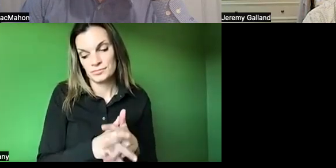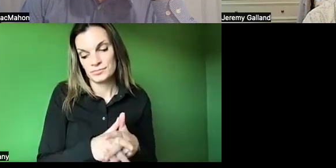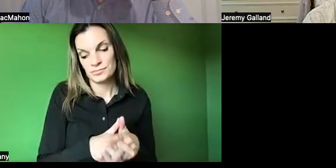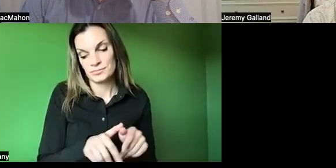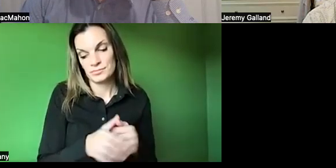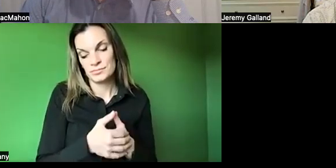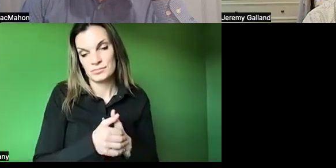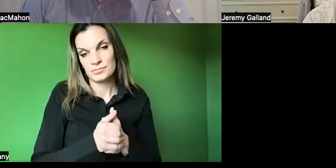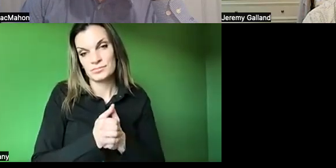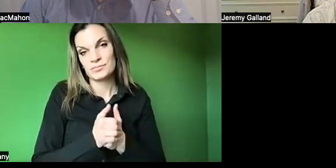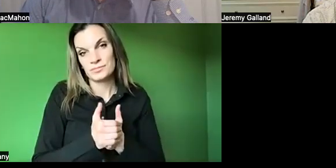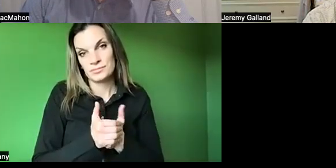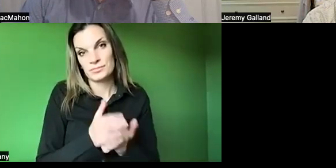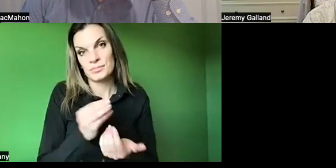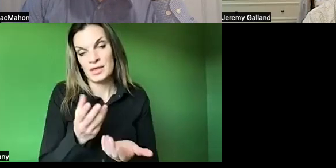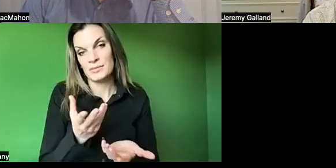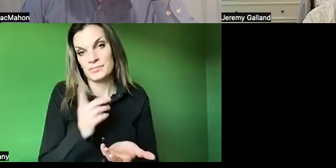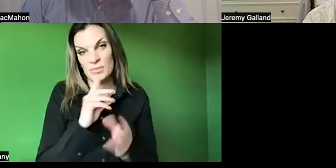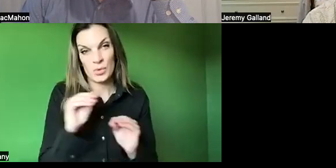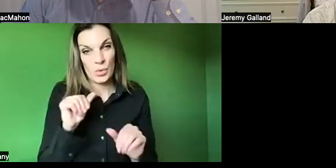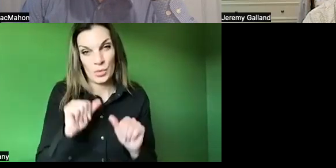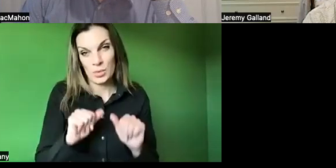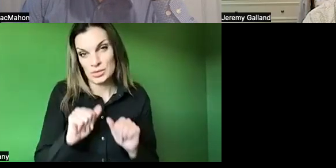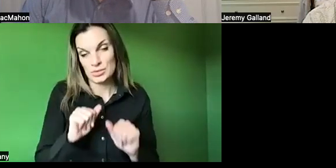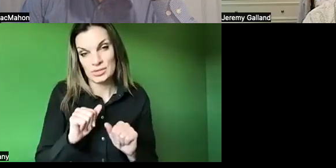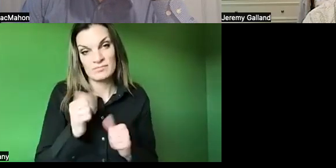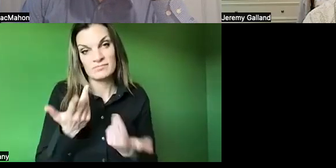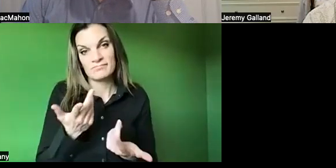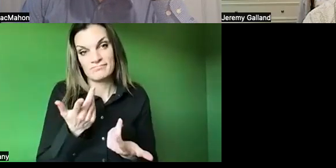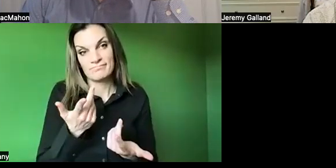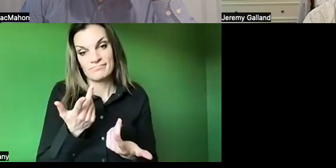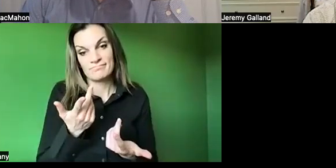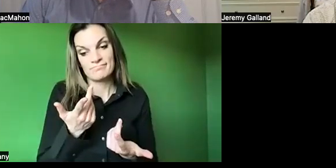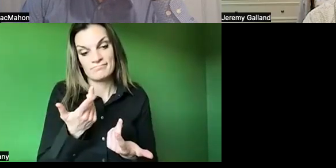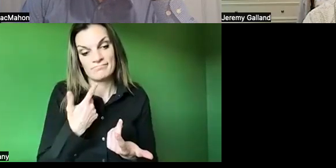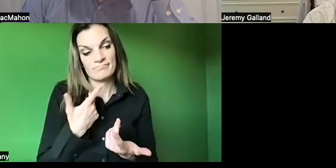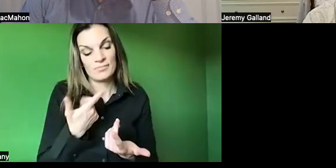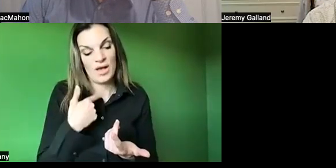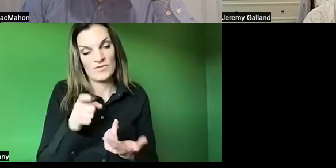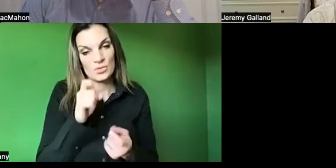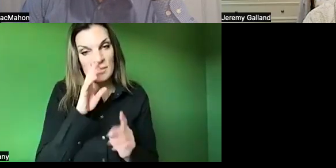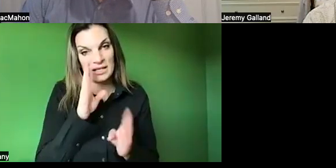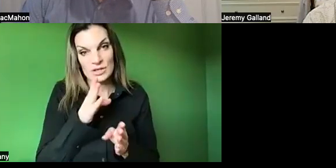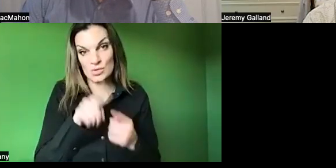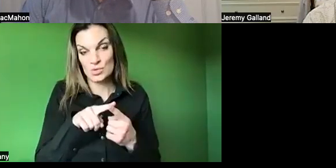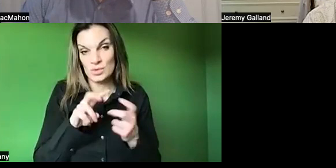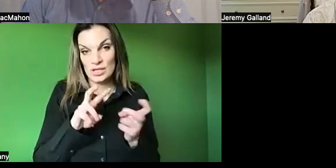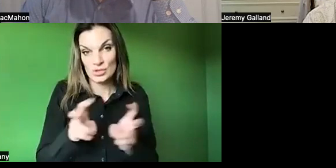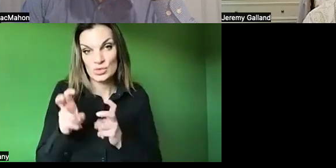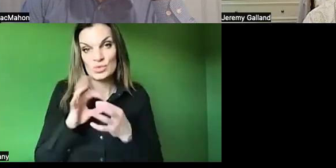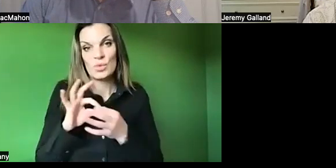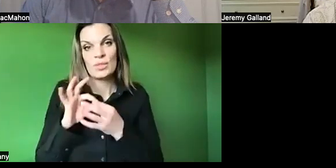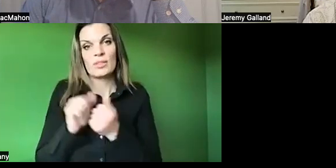To me, there's no question that it's imperative that we pay attention to the issues related to